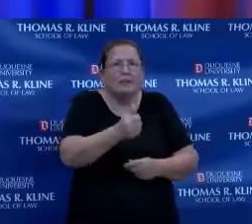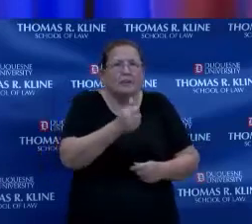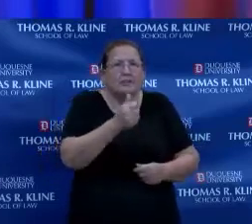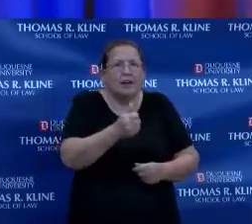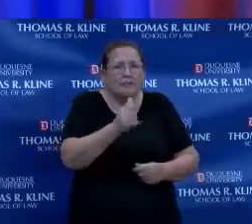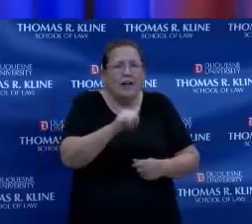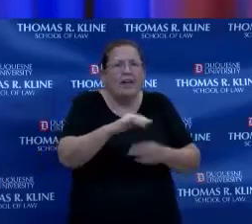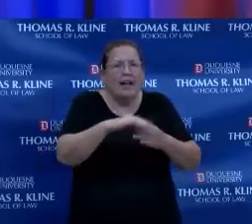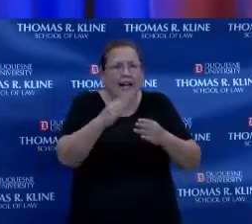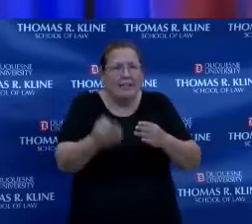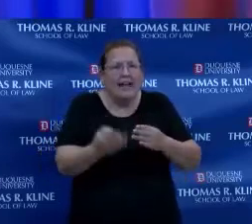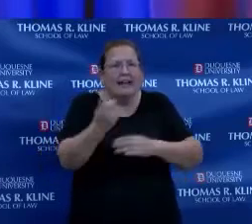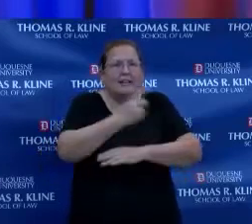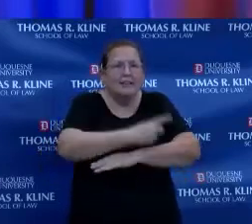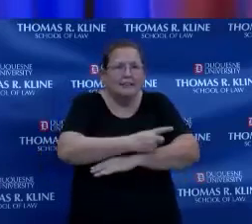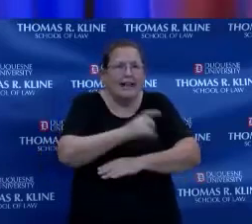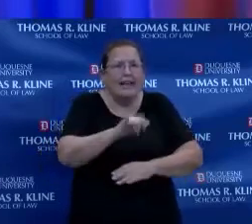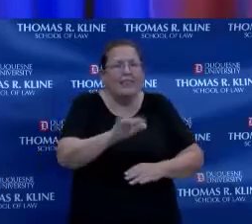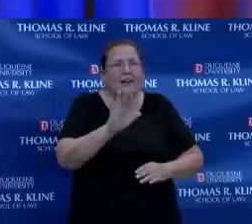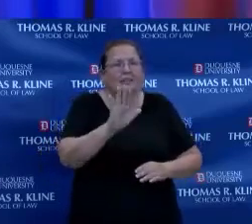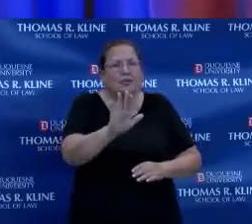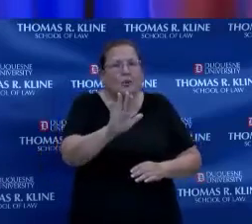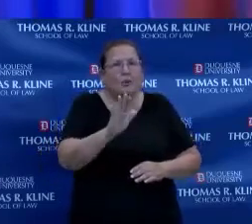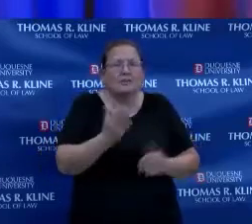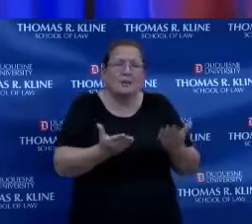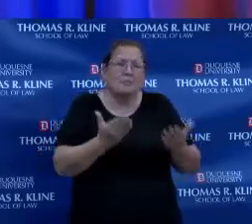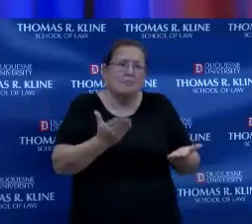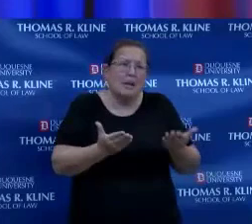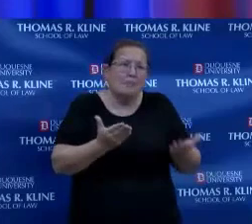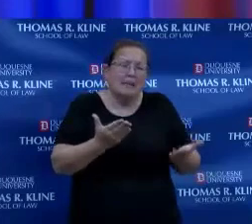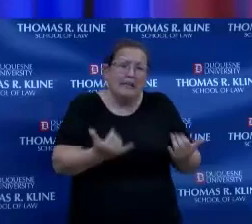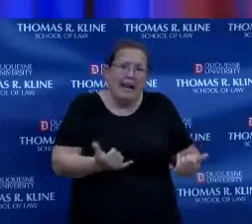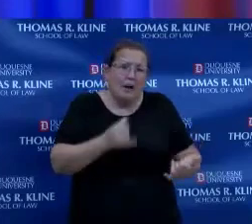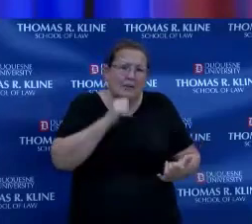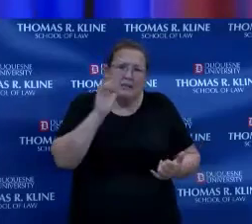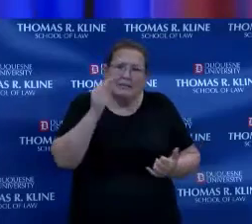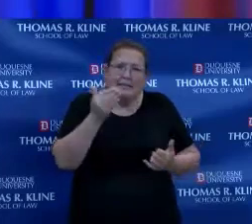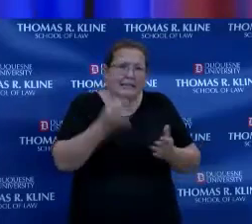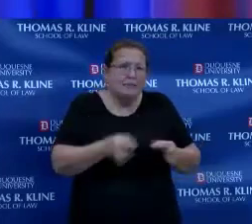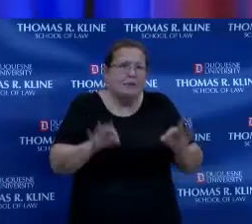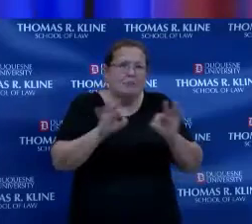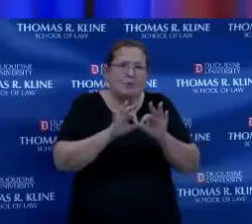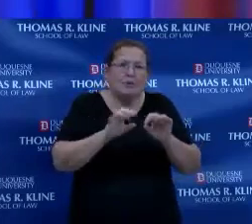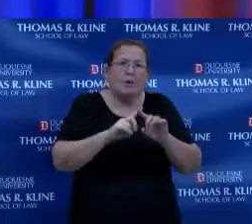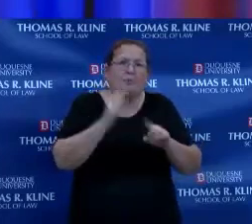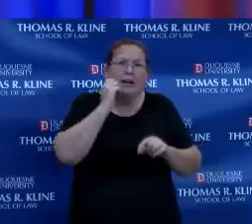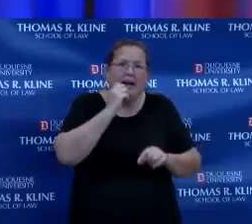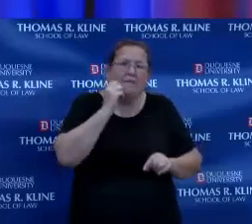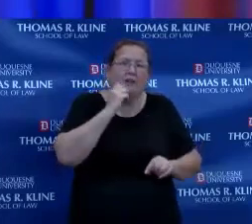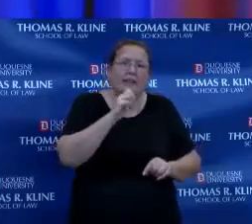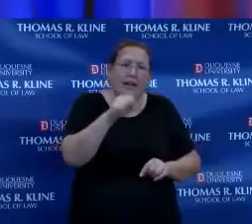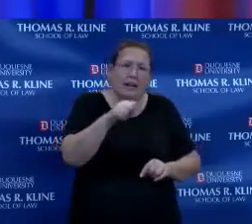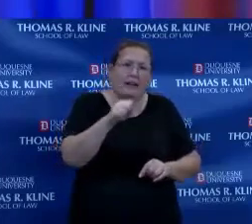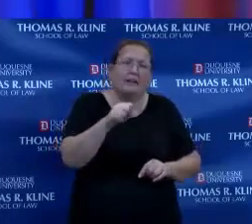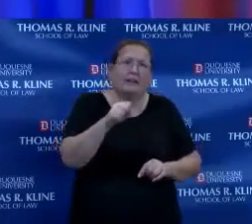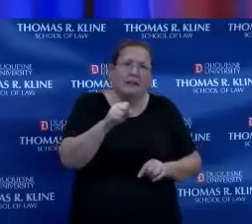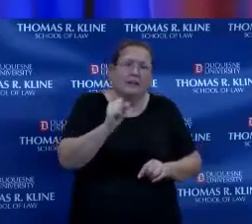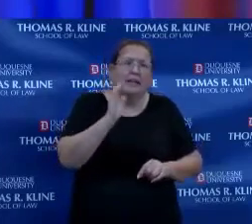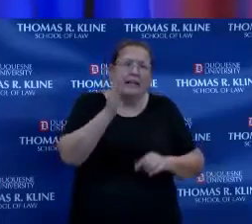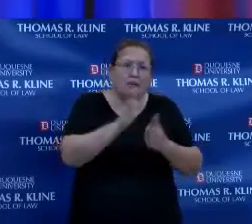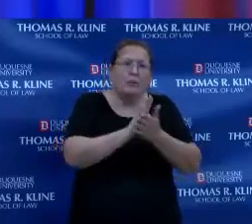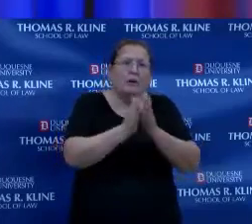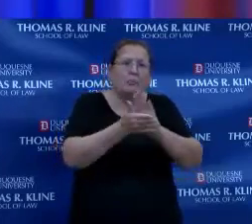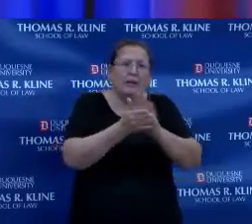priority. It may not seem important right now, but every day and every year that passes, it will become